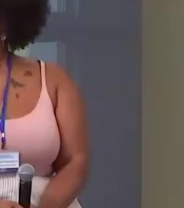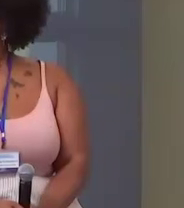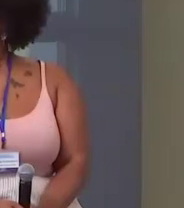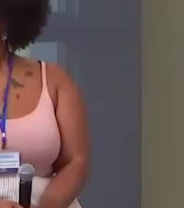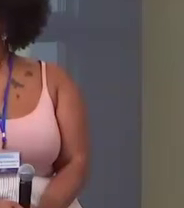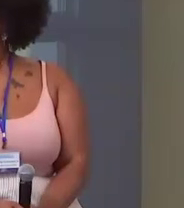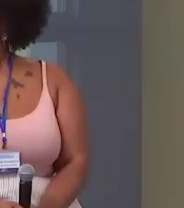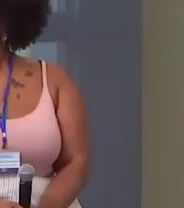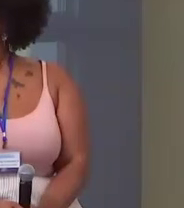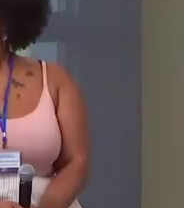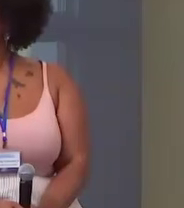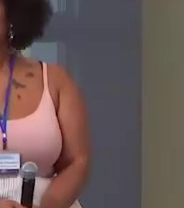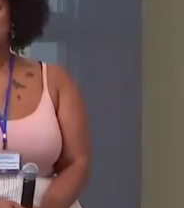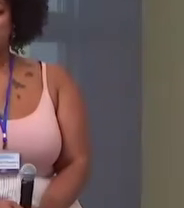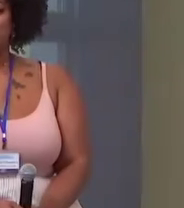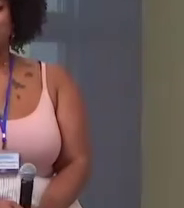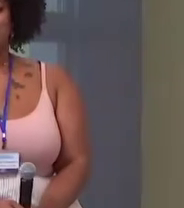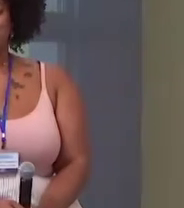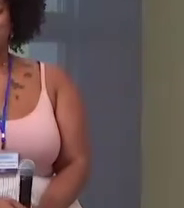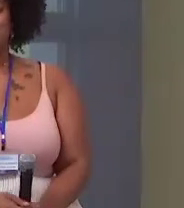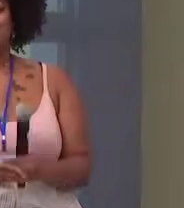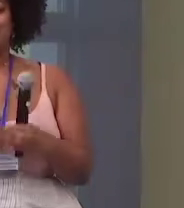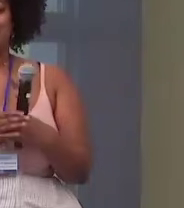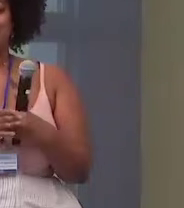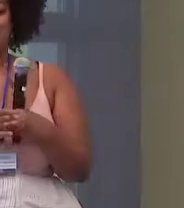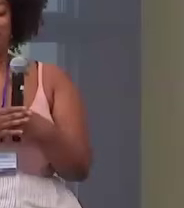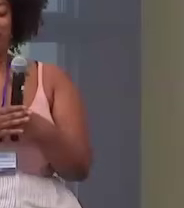we should advocate for ourselves and speak up.